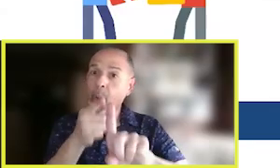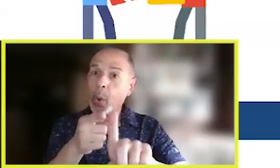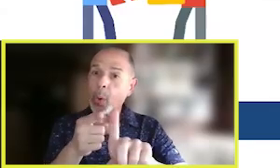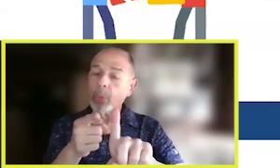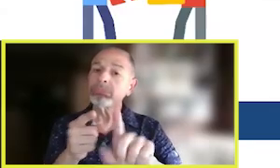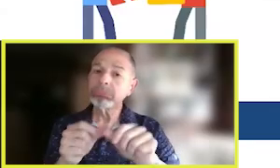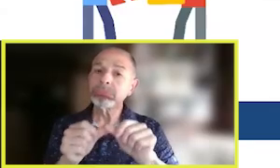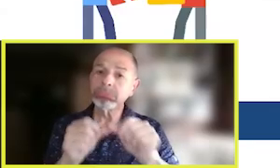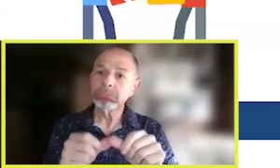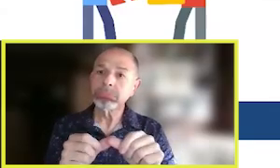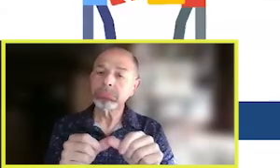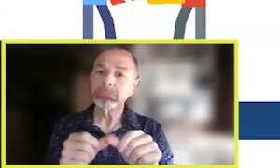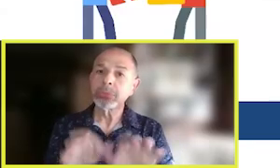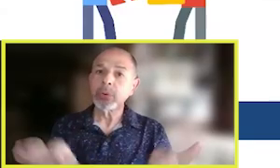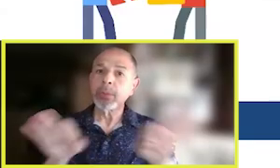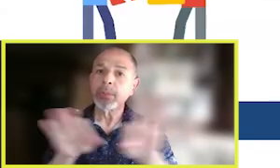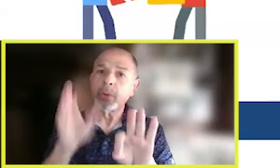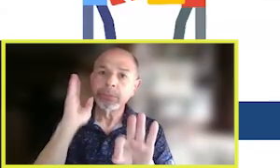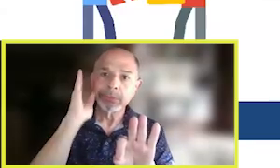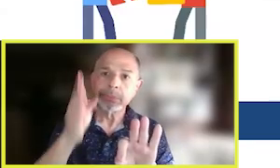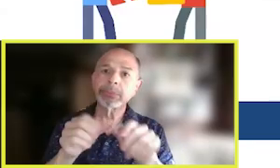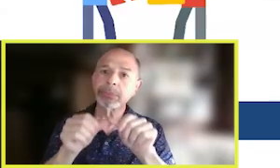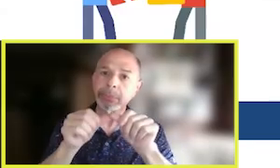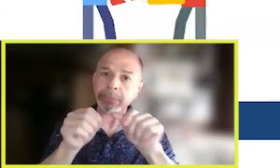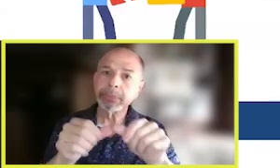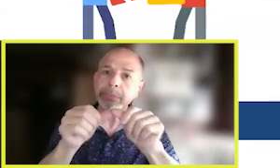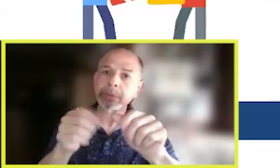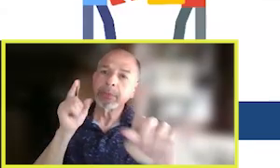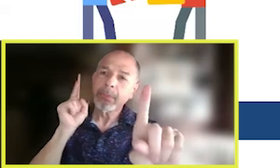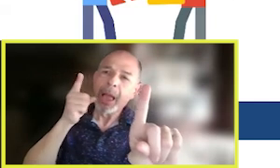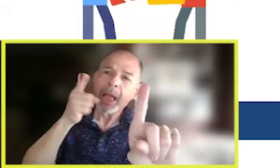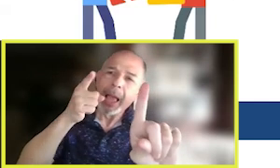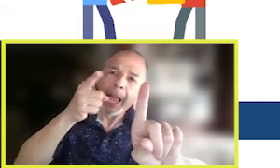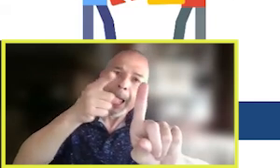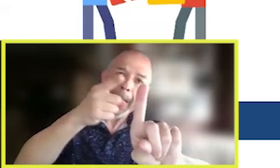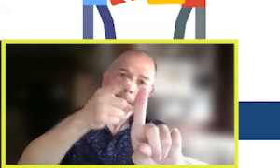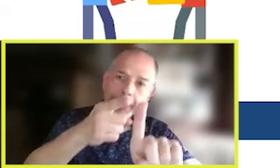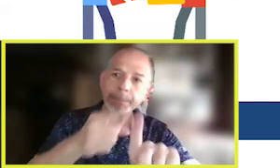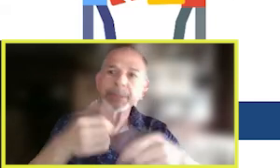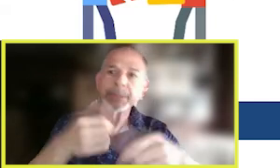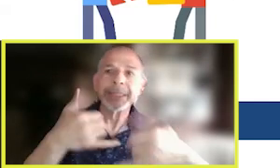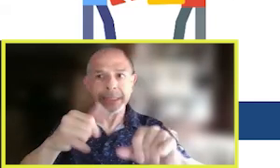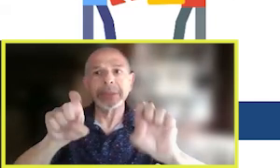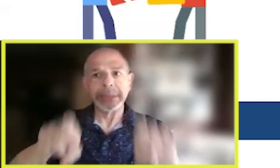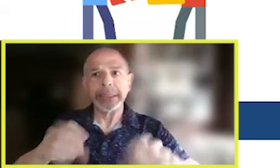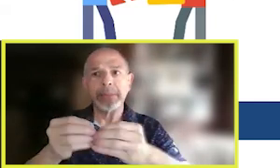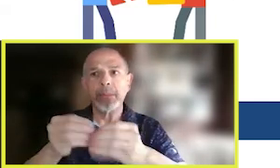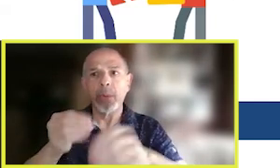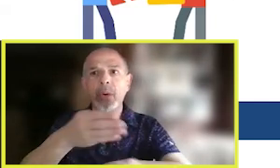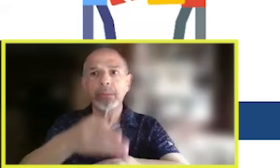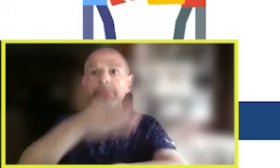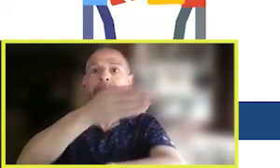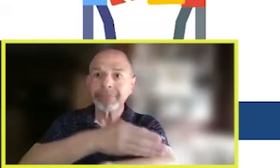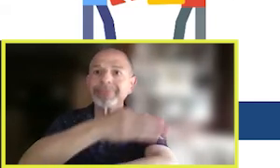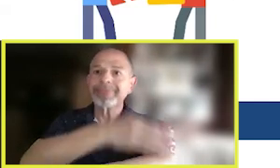working with somebody who's a conflict-free case manager, but we still have, some work to do in getting to the whole system